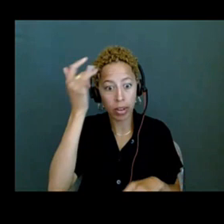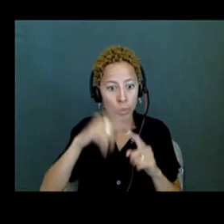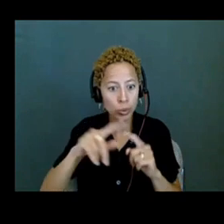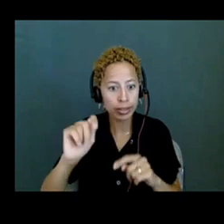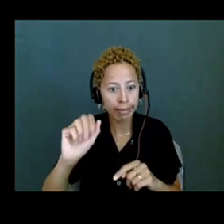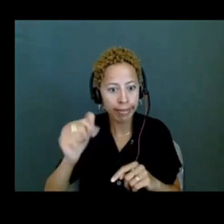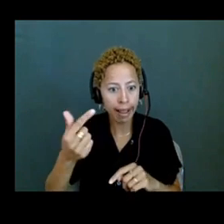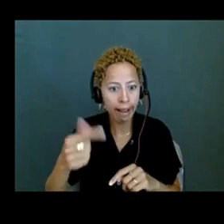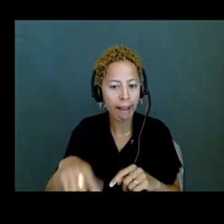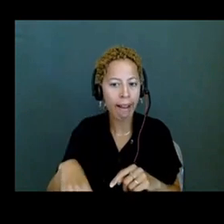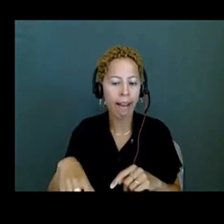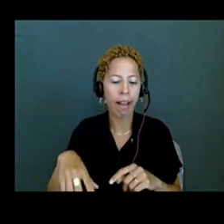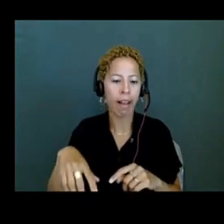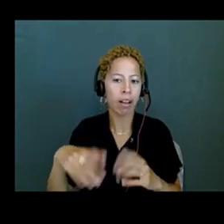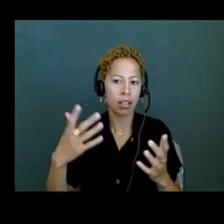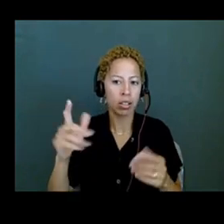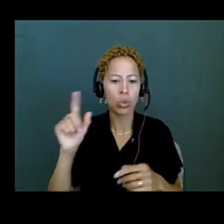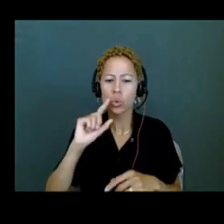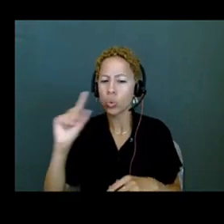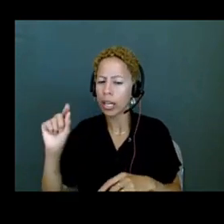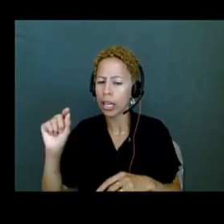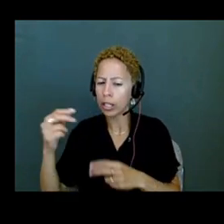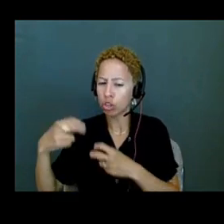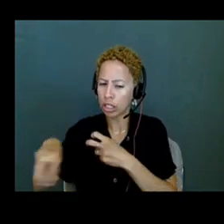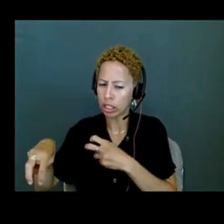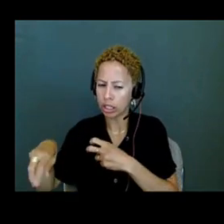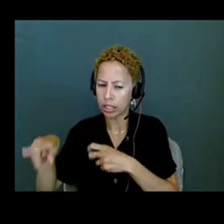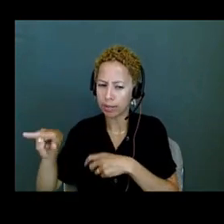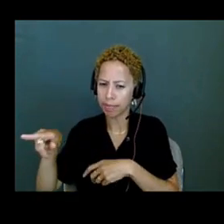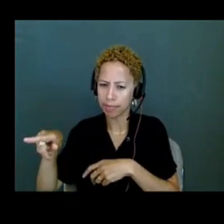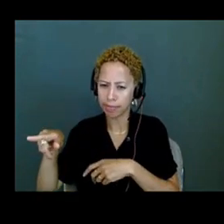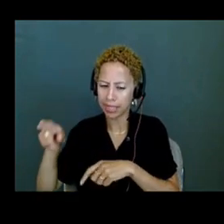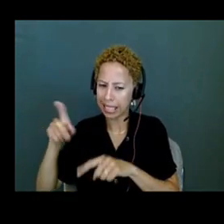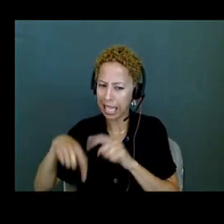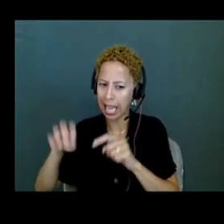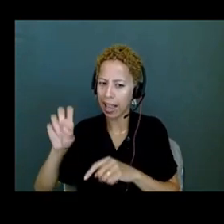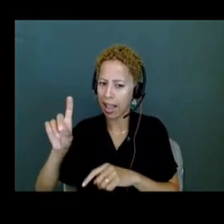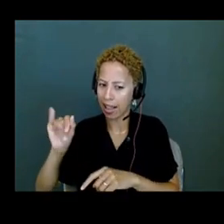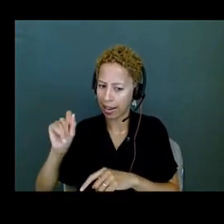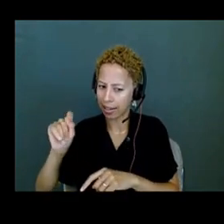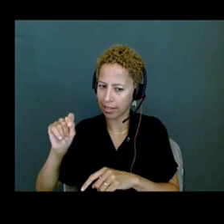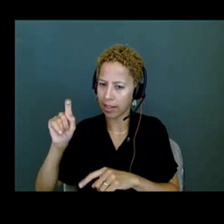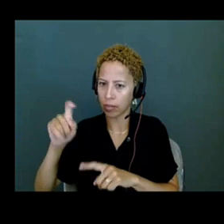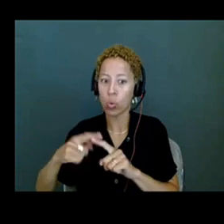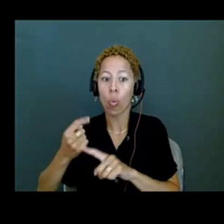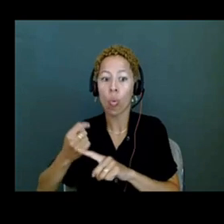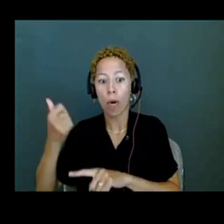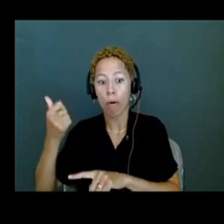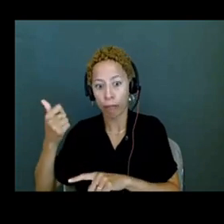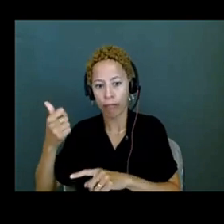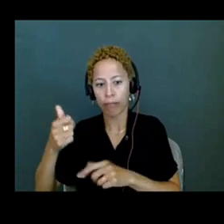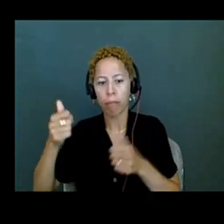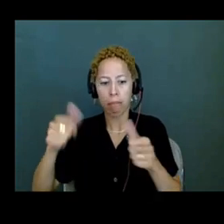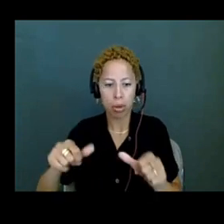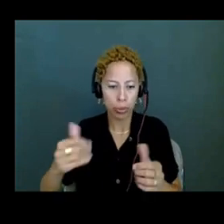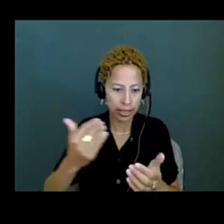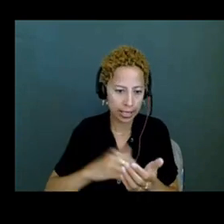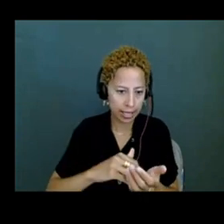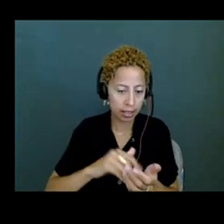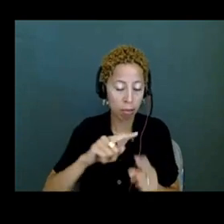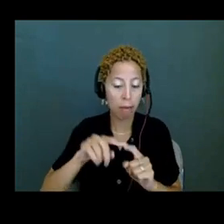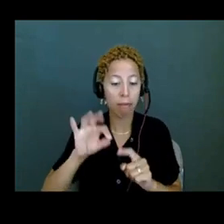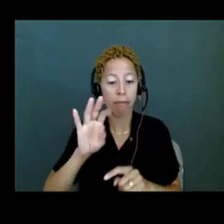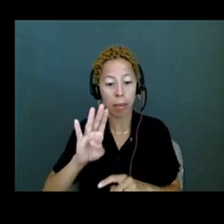and re-edit that. Twitter, a bit trickier, doesn't let you edit. You have to kind of remove the post and repost it again. But